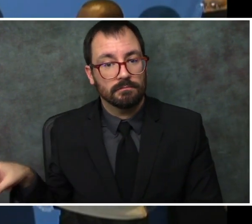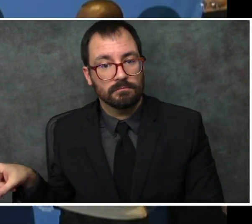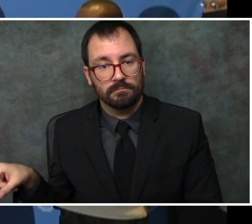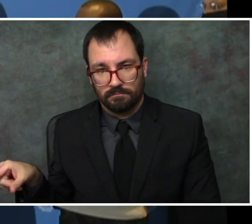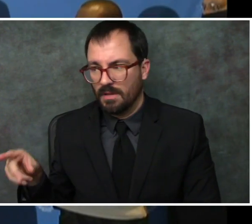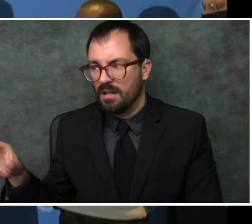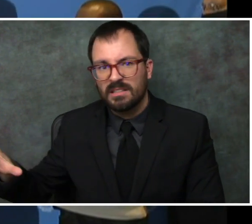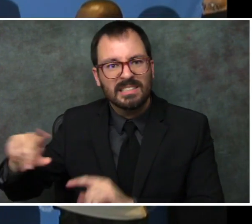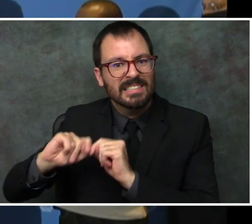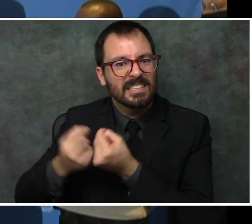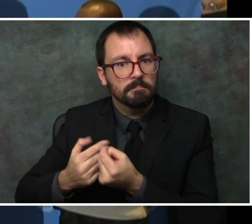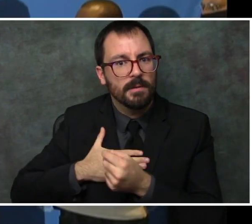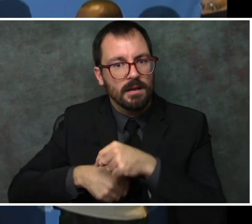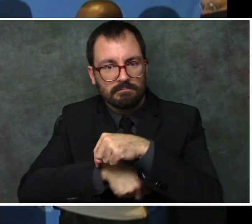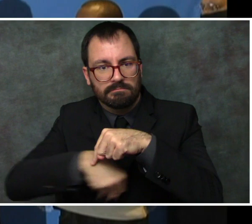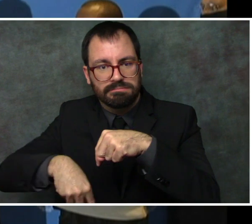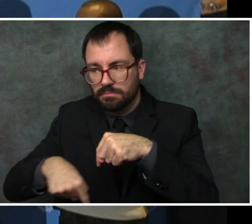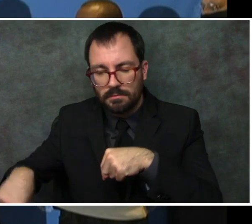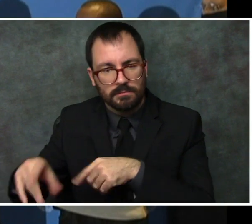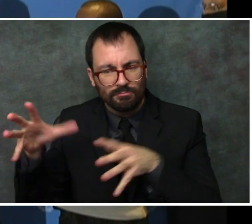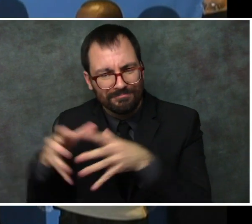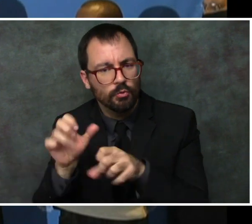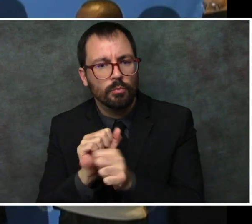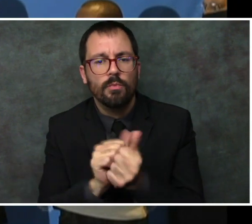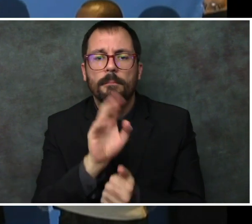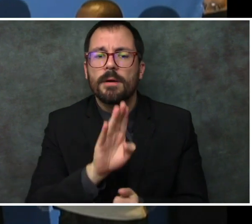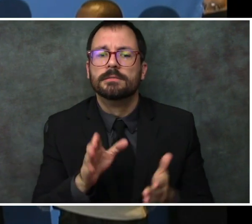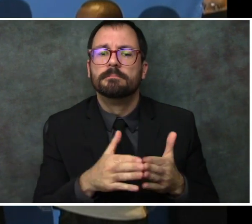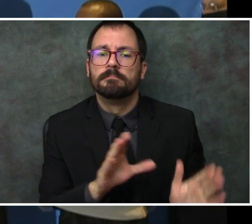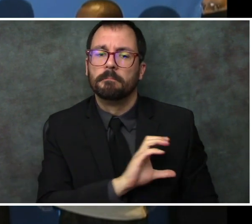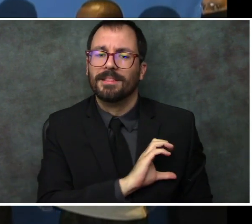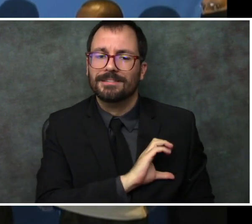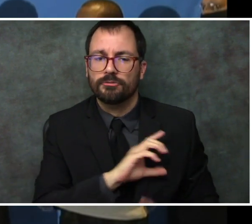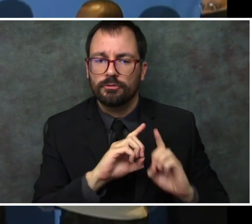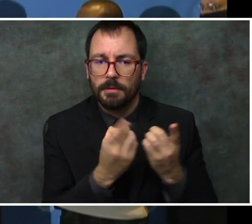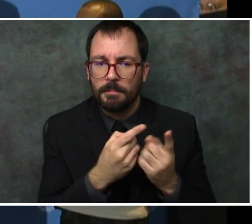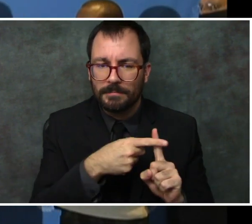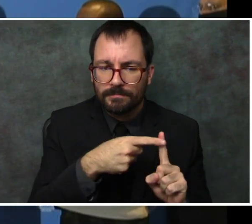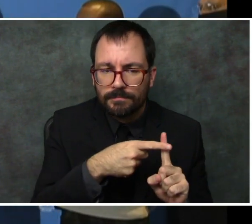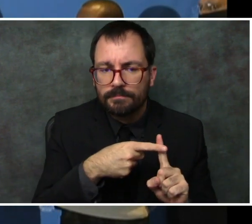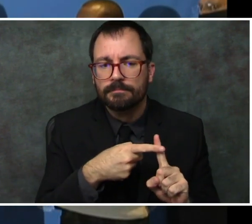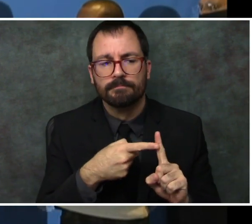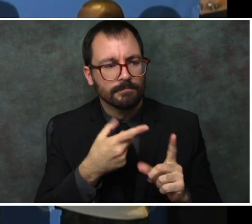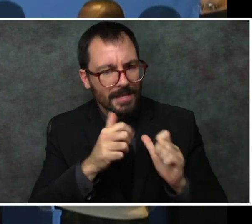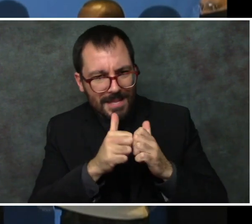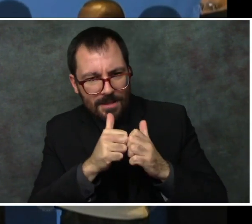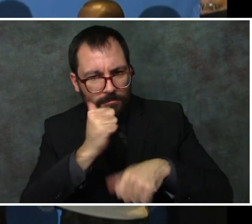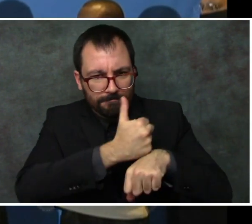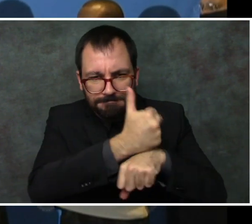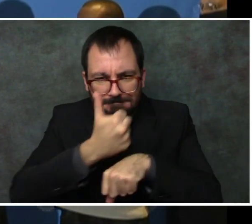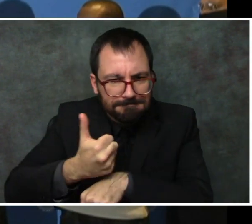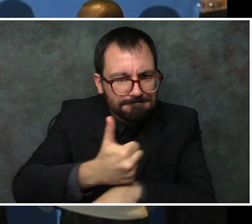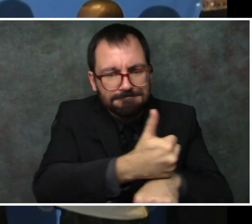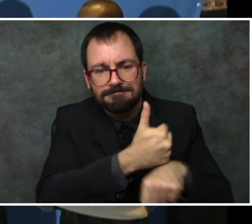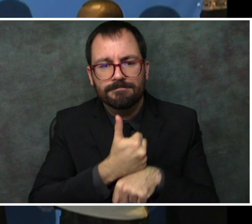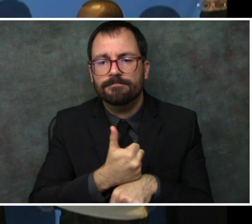Unit and uplifting their internal policies to ensure that they are all written through the lens of equity.